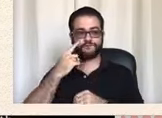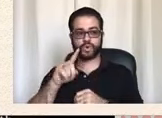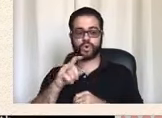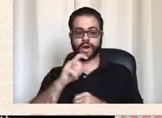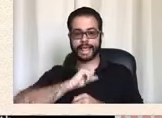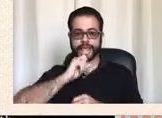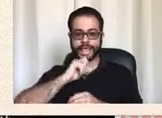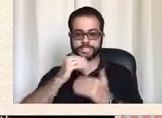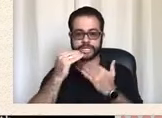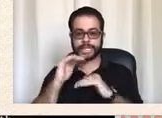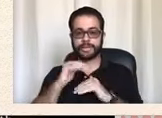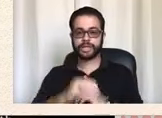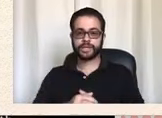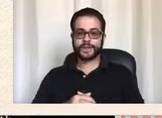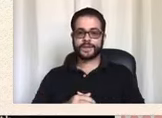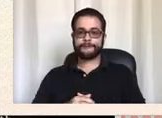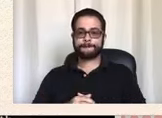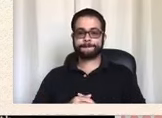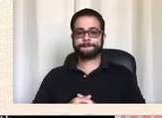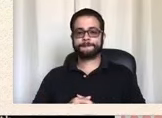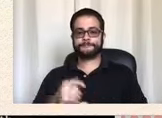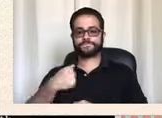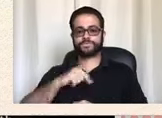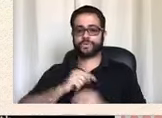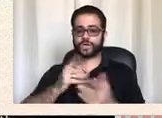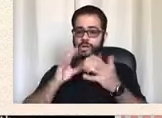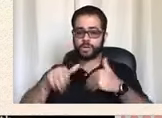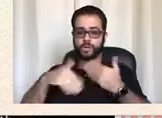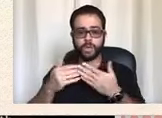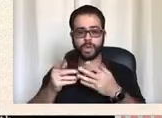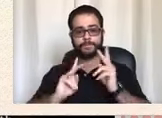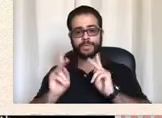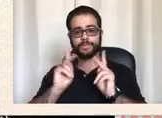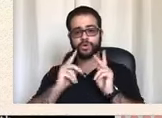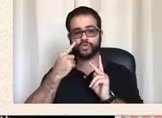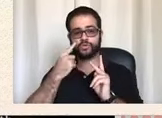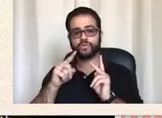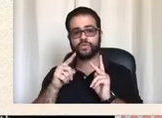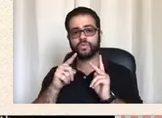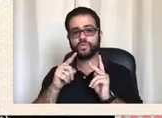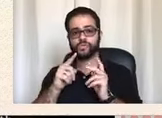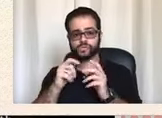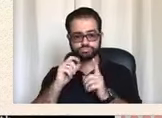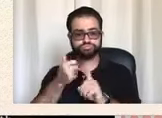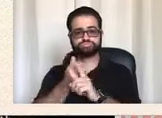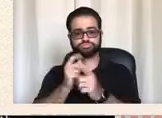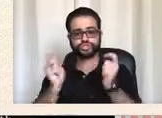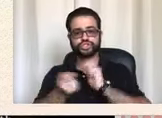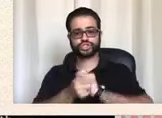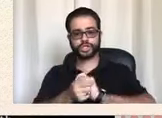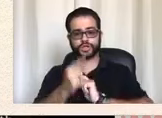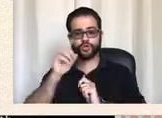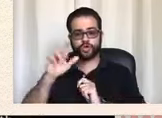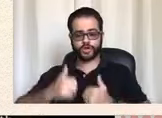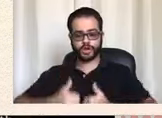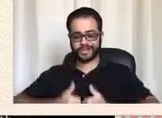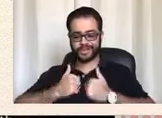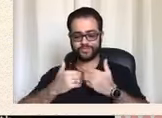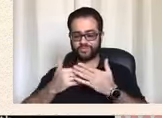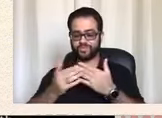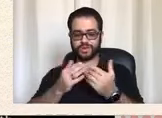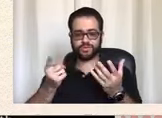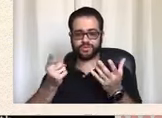limitations. We want all people to be able to make the changes in their life that they want,